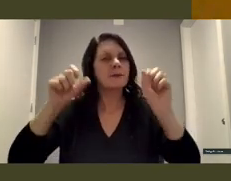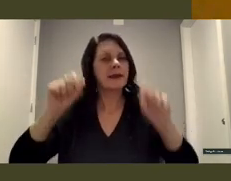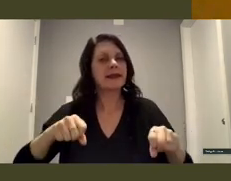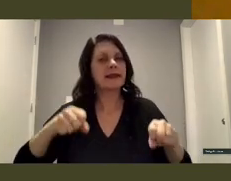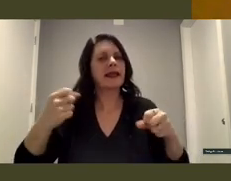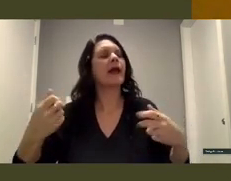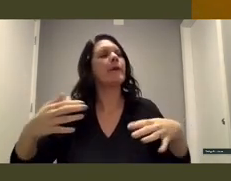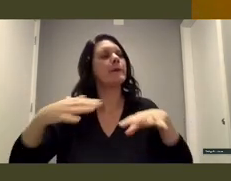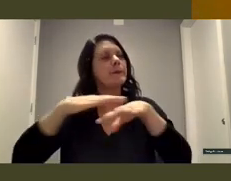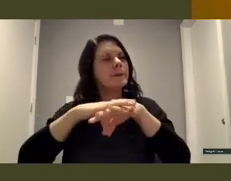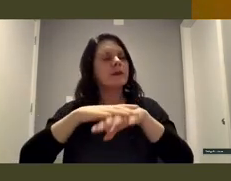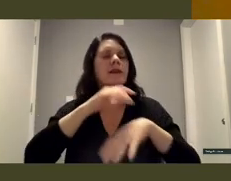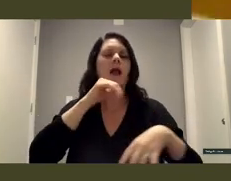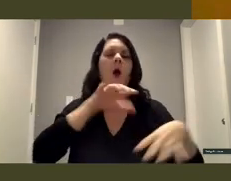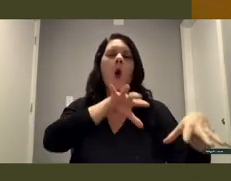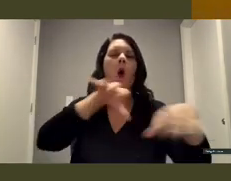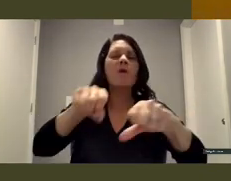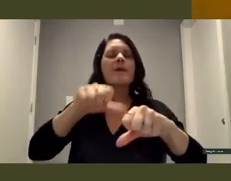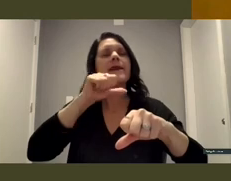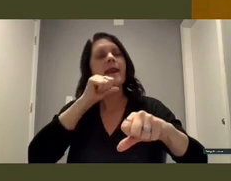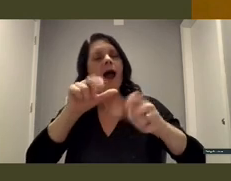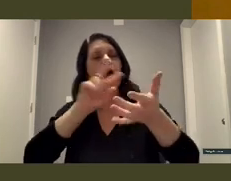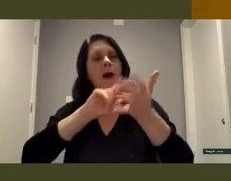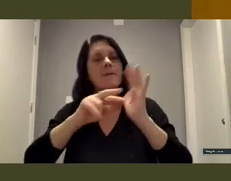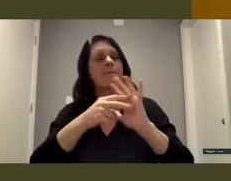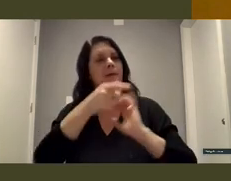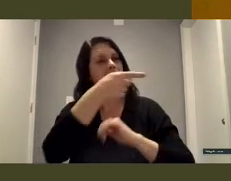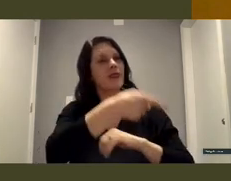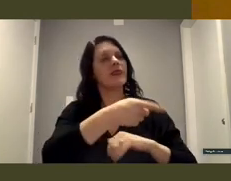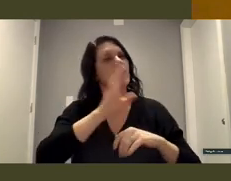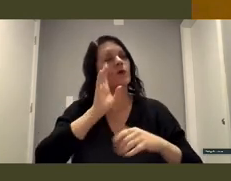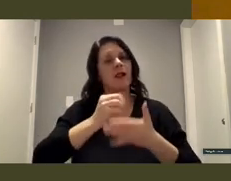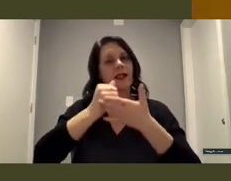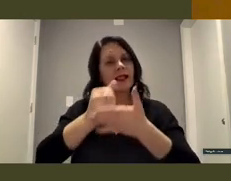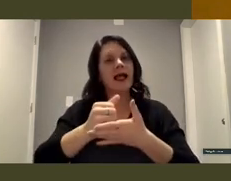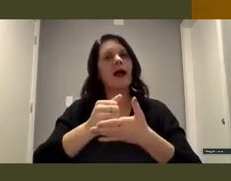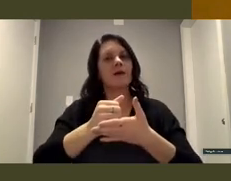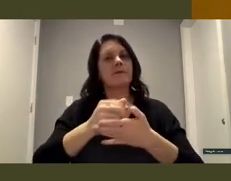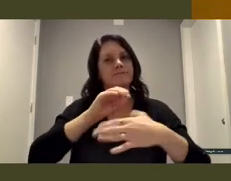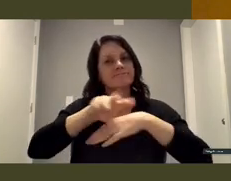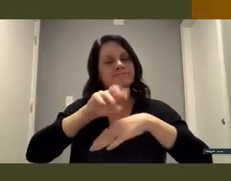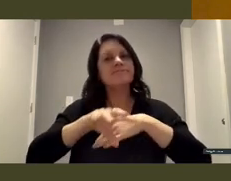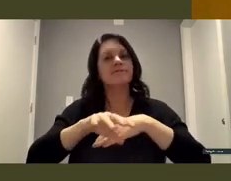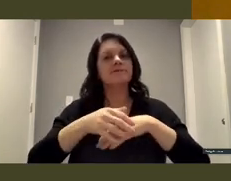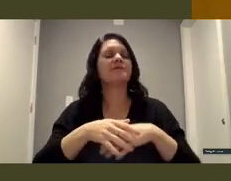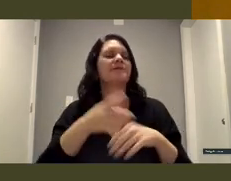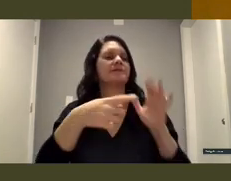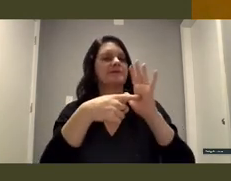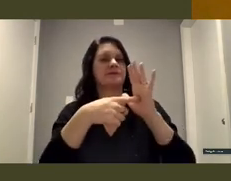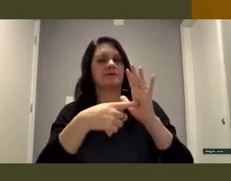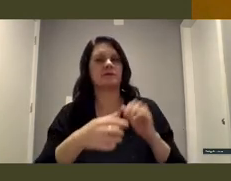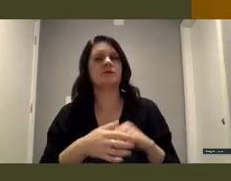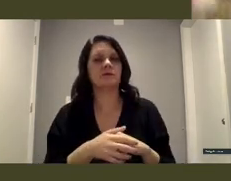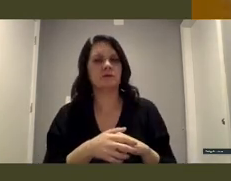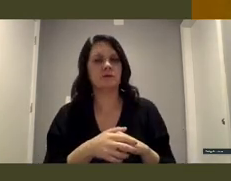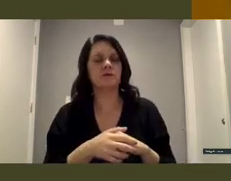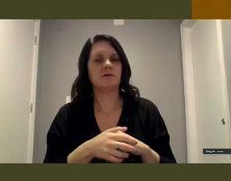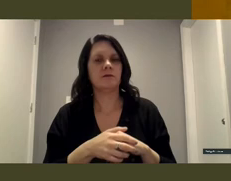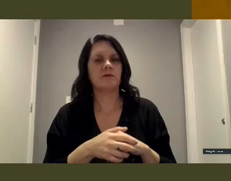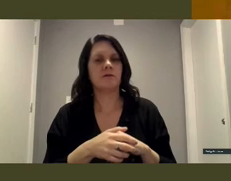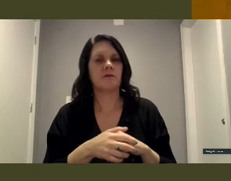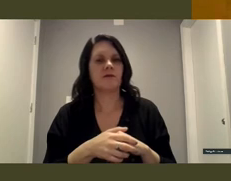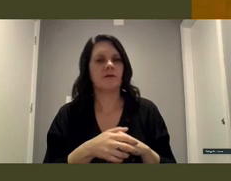then support the process by doing more individualized action. I mean, we had one, for instance, on methane pledge, where you go out and say, okay,